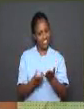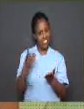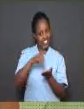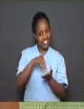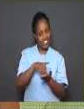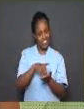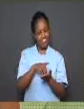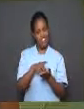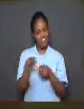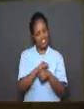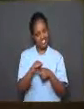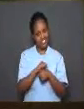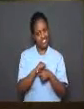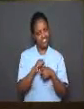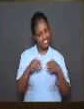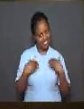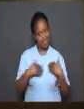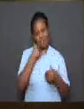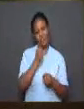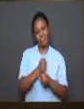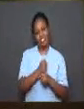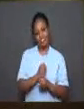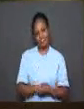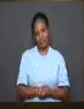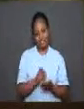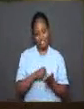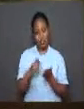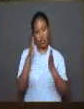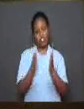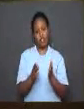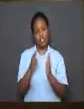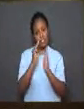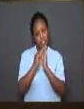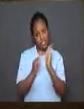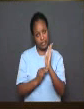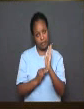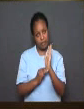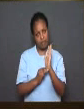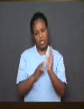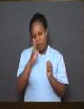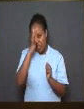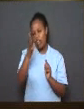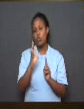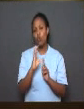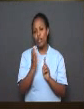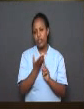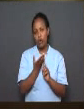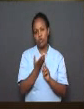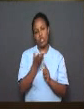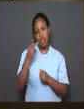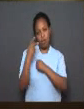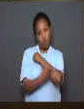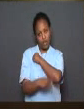review exercise. A democratic system creates the condition